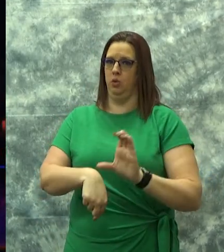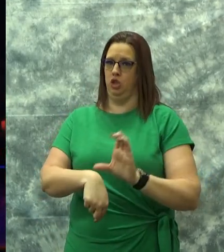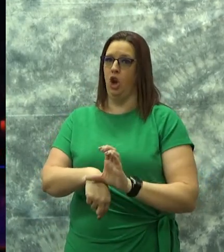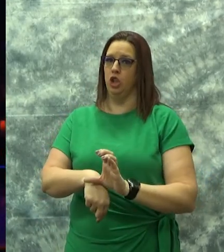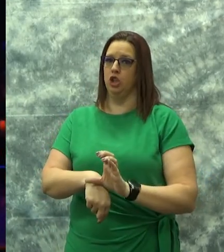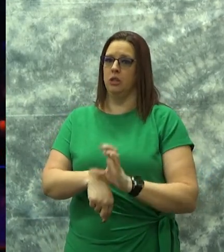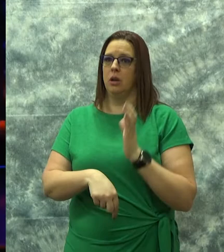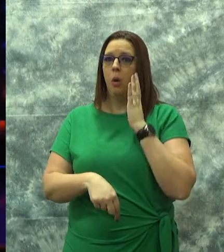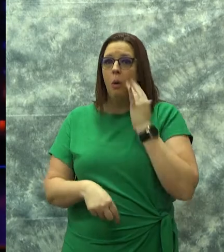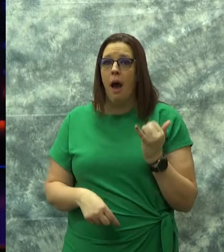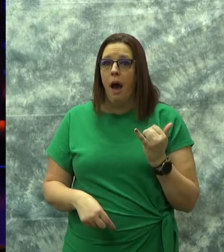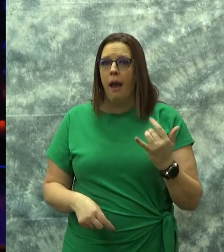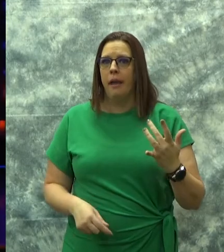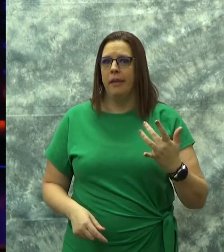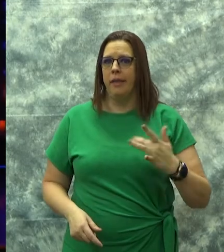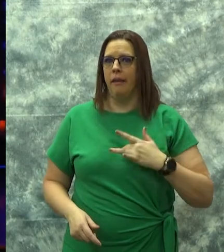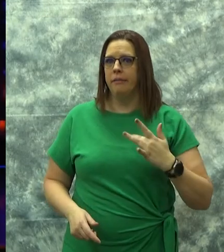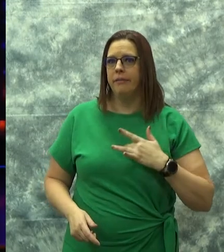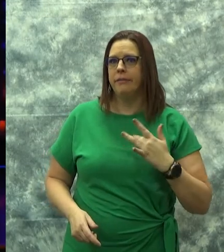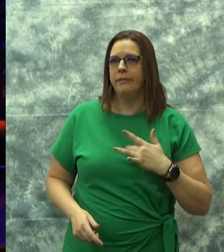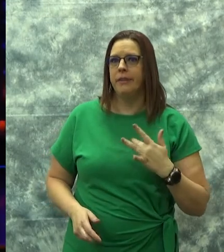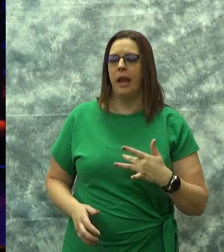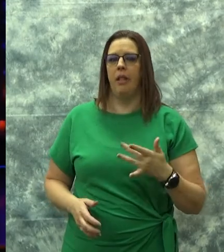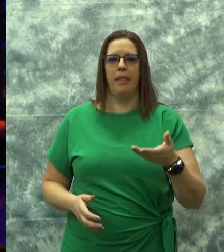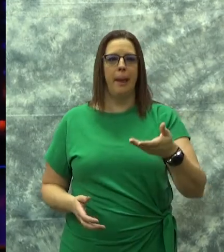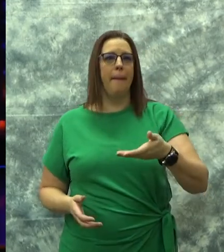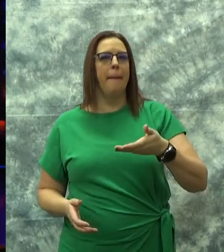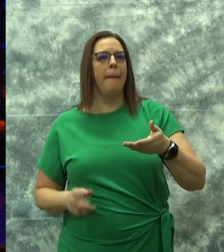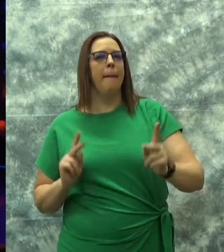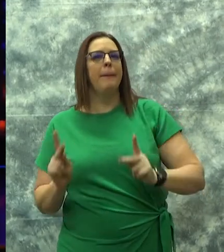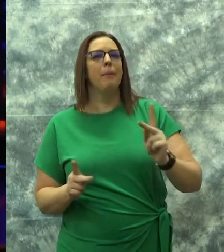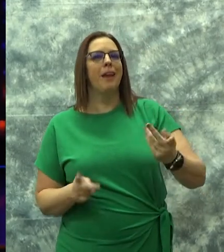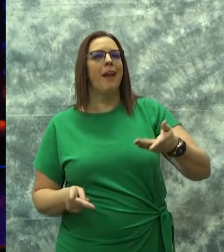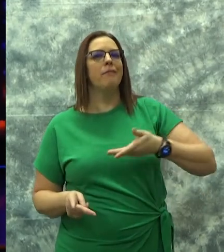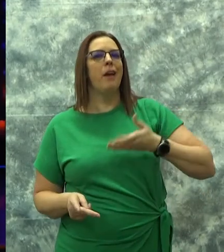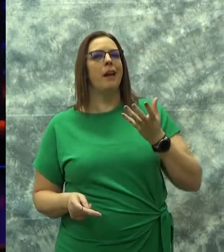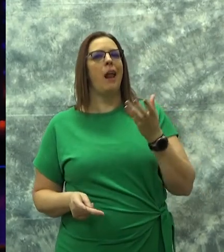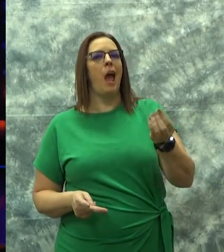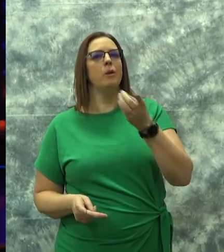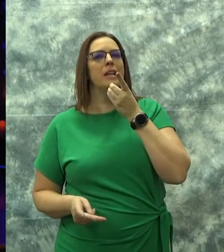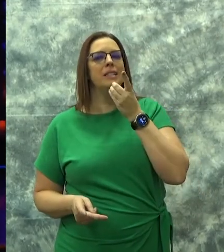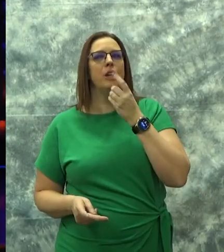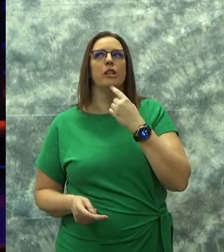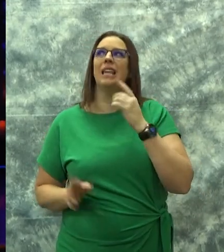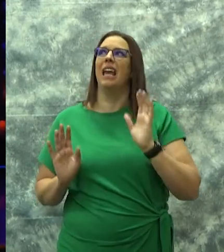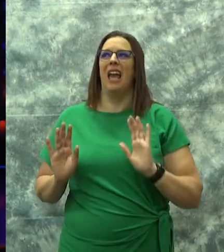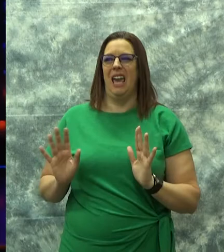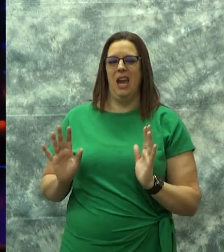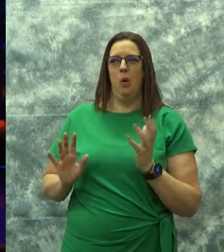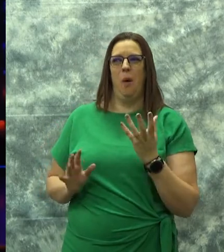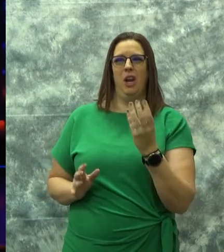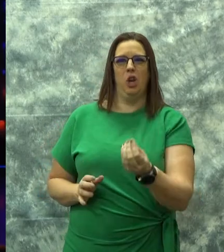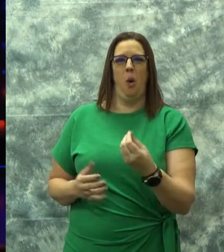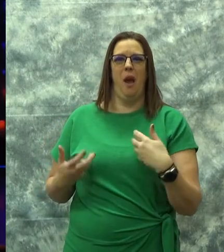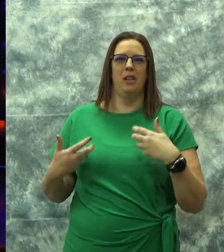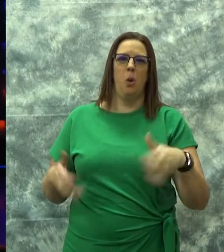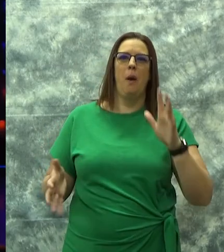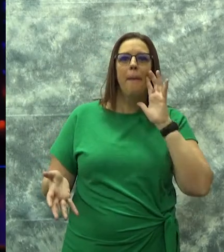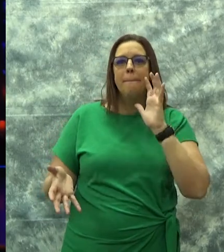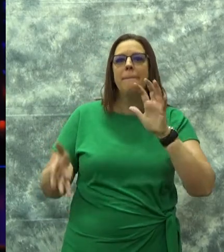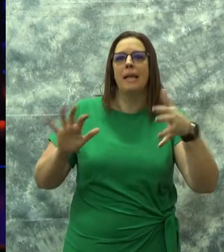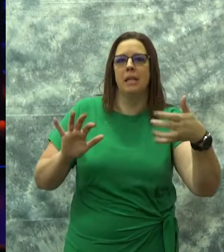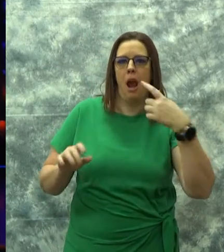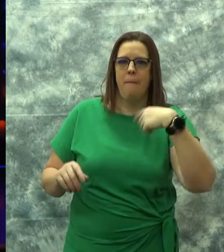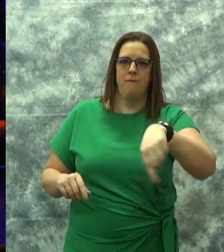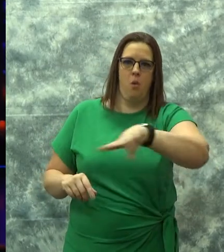afraid to come here either because they're kind of like people who get invited out to dinner and they're feeling kind of heavy and they say, oh, I don't want to go to dinner. I don't